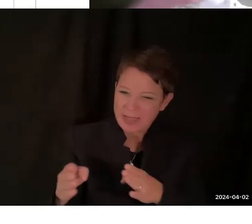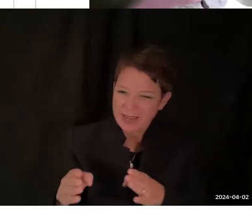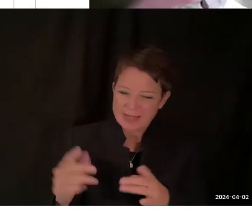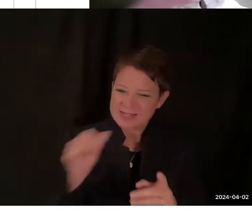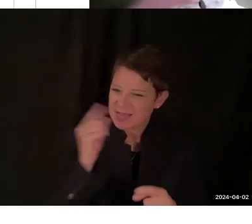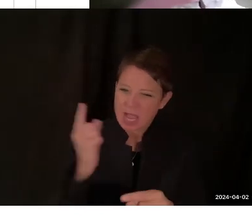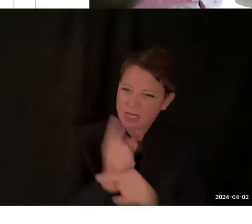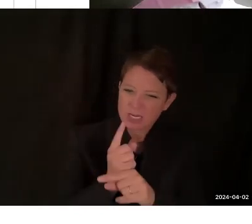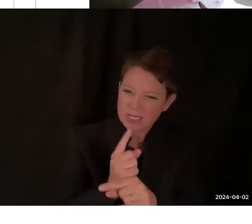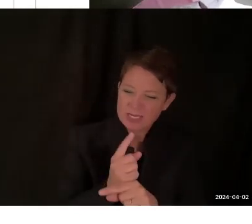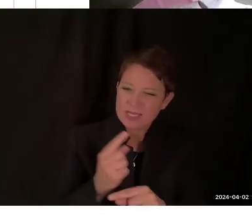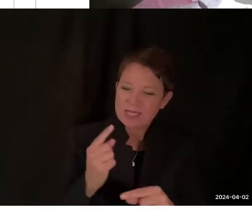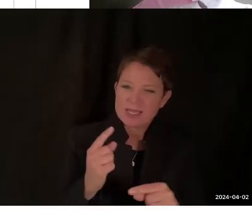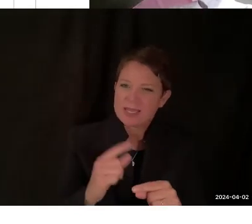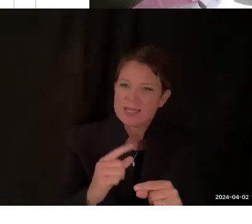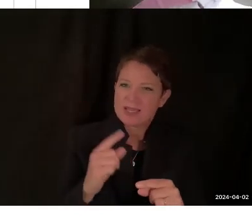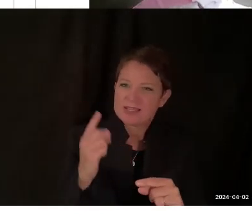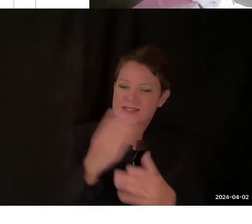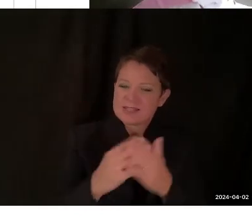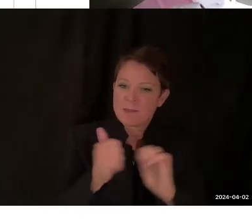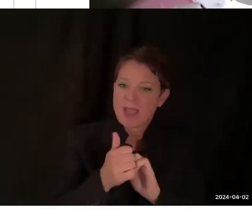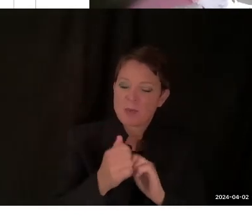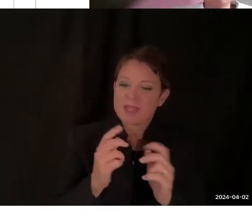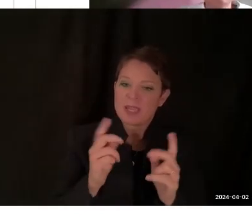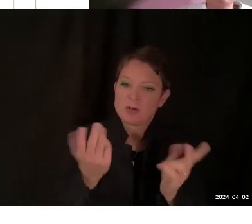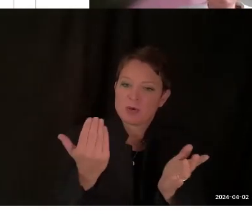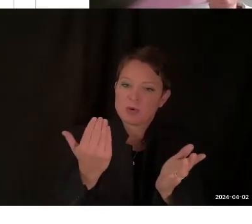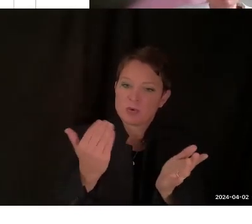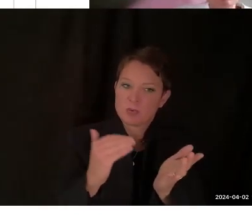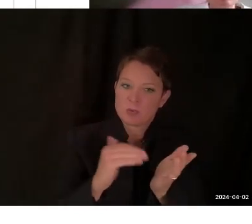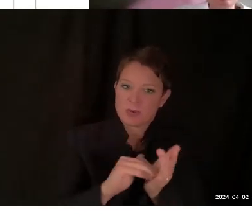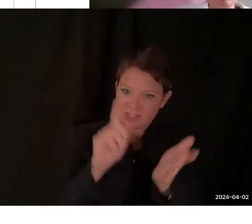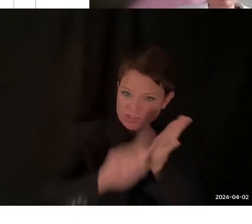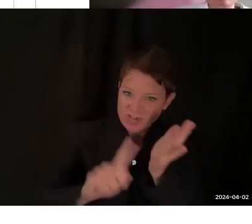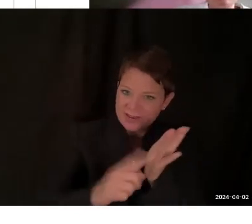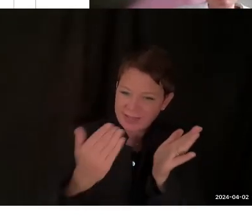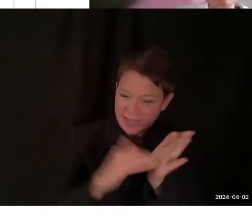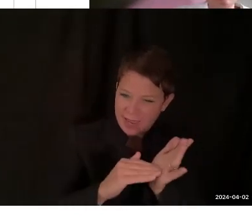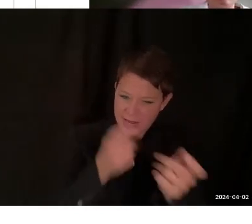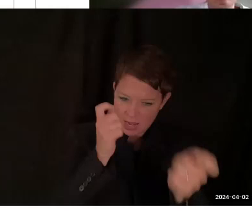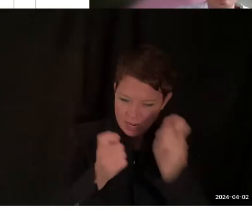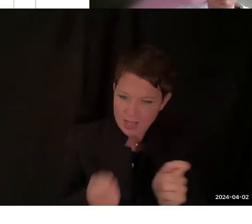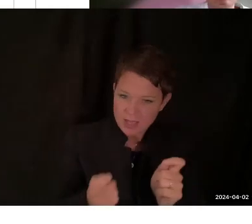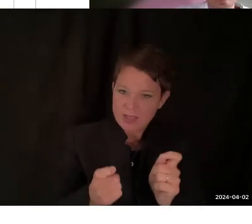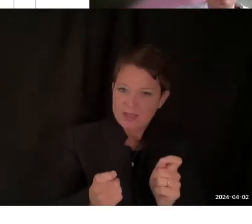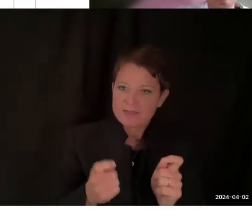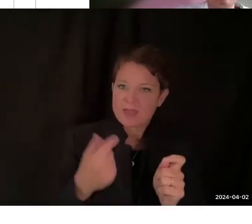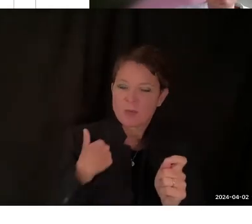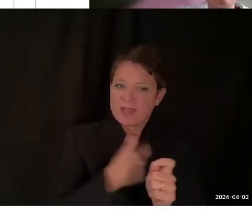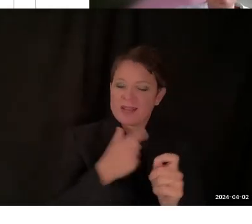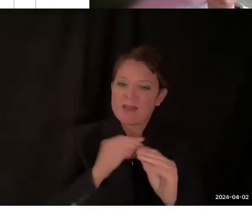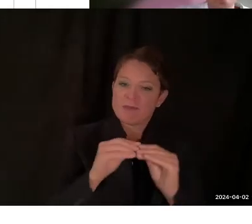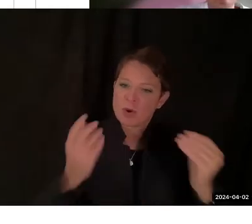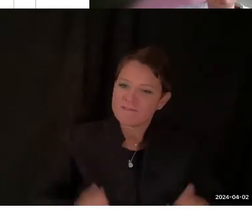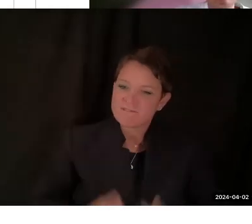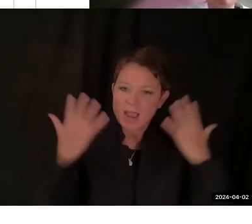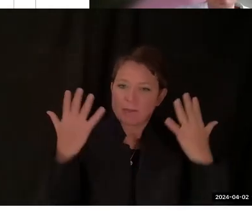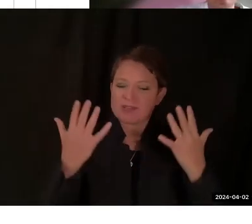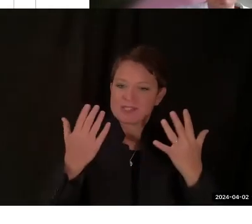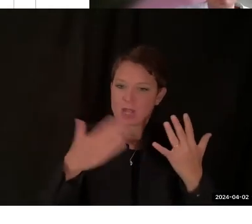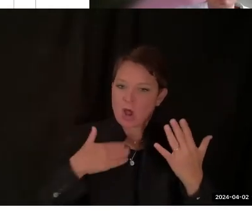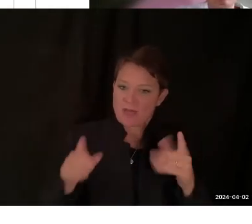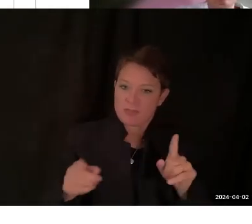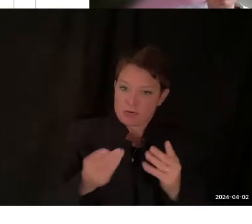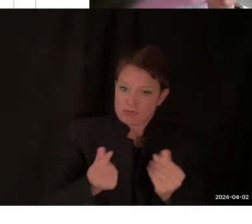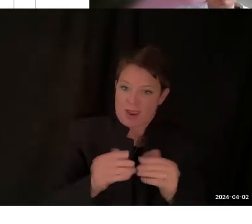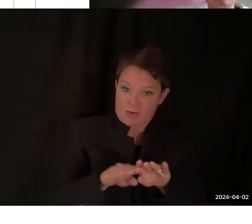somehow it can be revisited, right, in such a way that we can get that sort of vibrancy on the ground floor level,